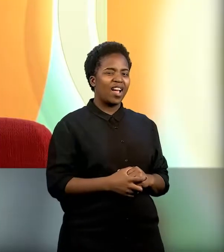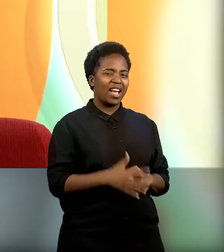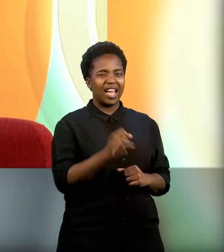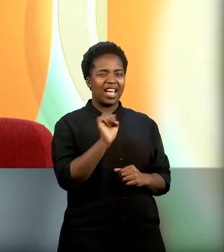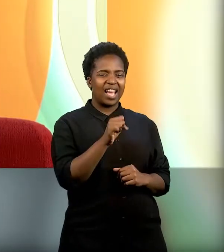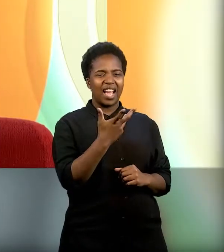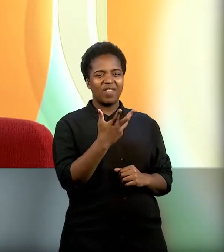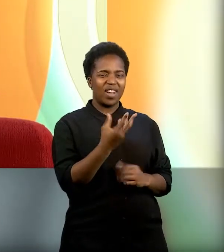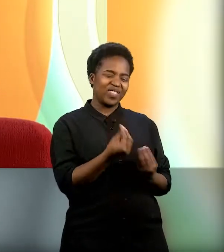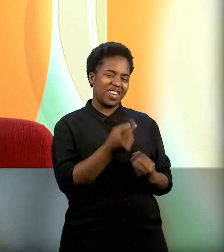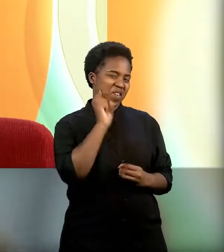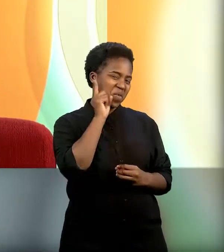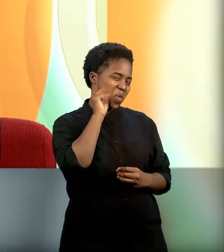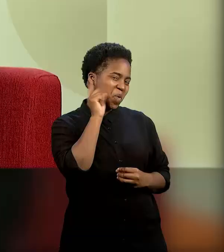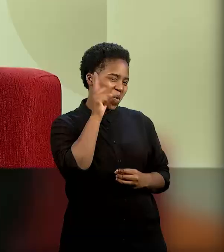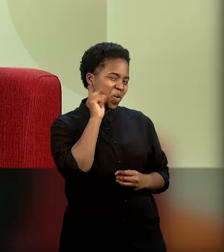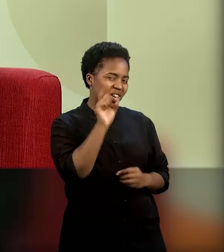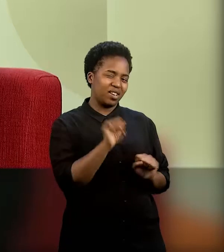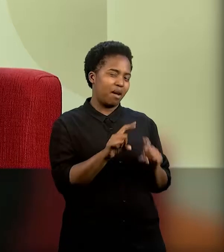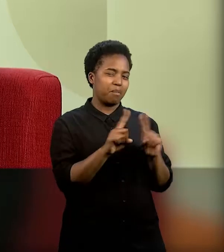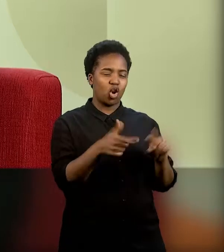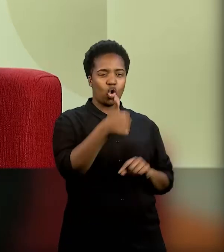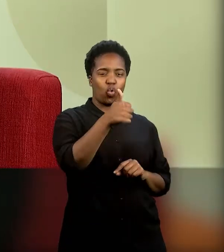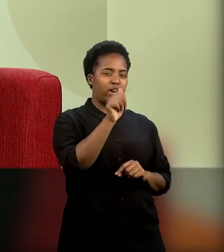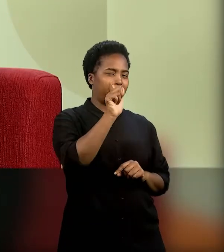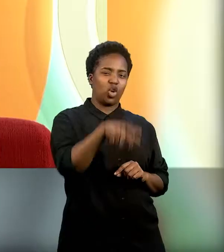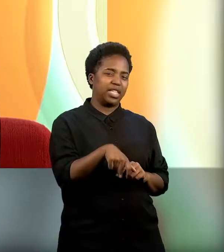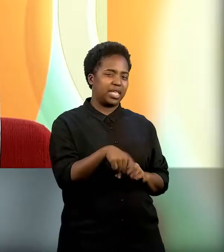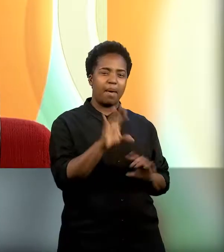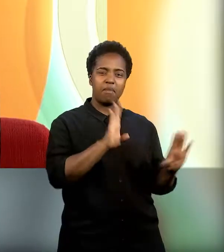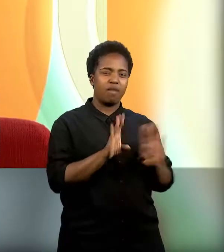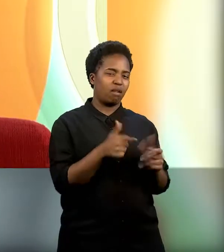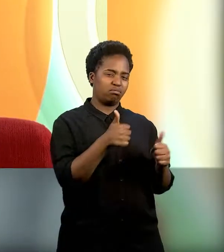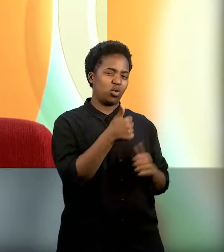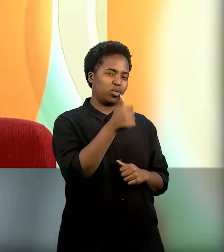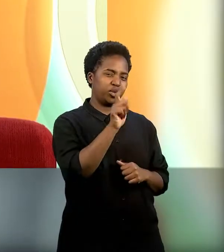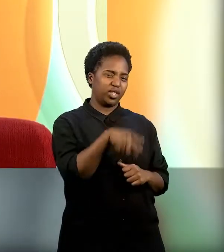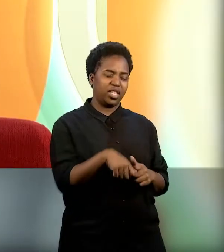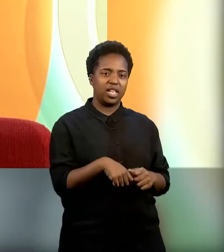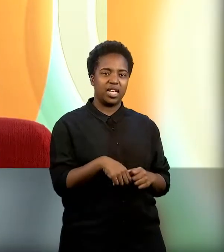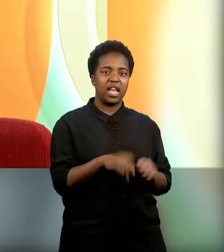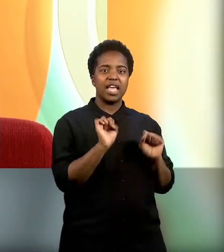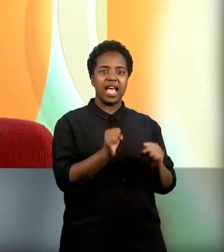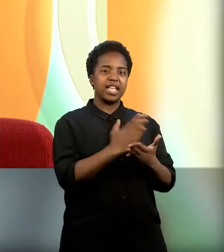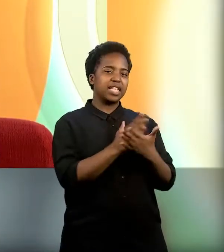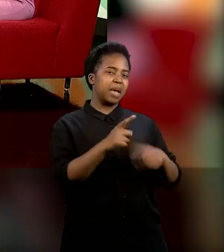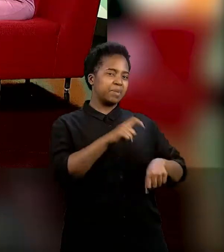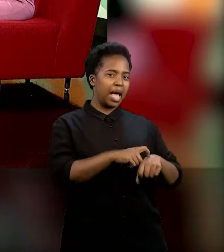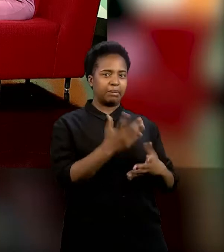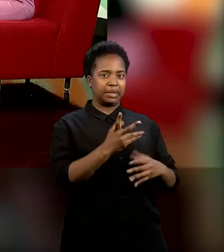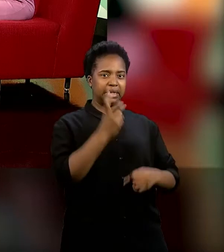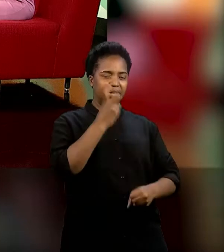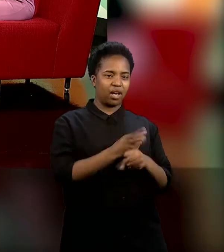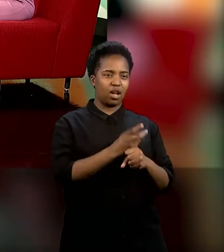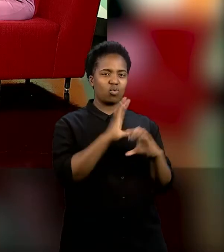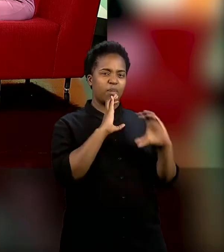Wa utlwella, even though ngwana always ba ba naughty there and there, but she's a very good person yena wa utlwelela. Even